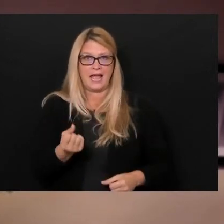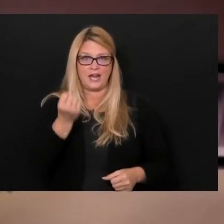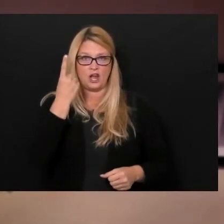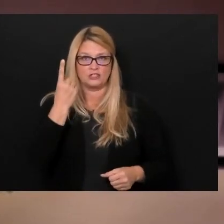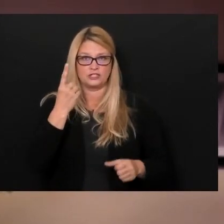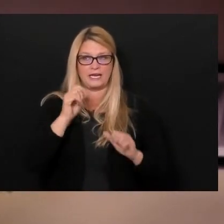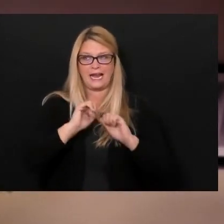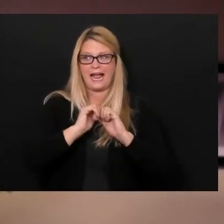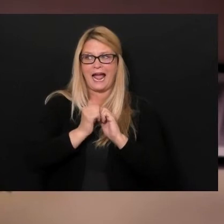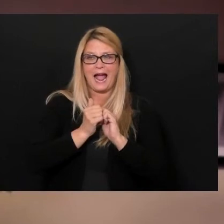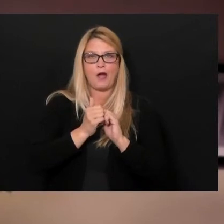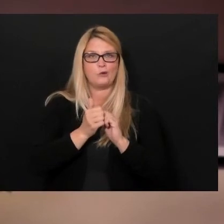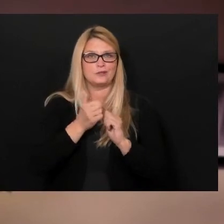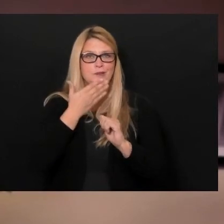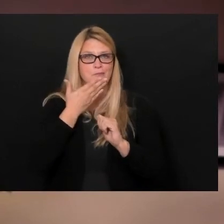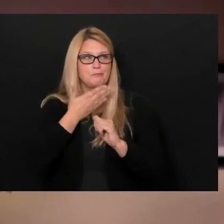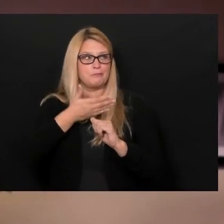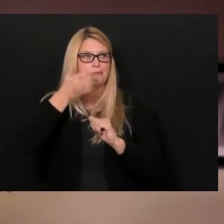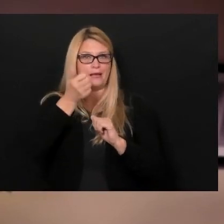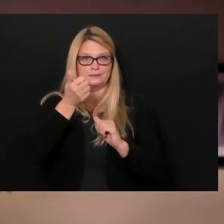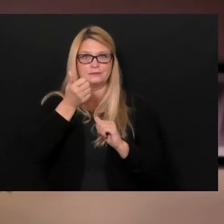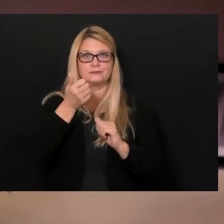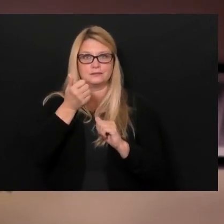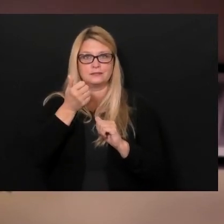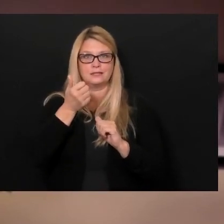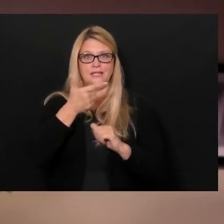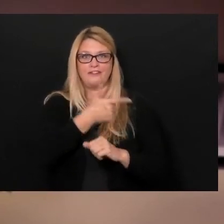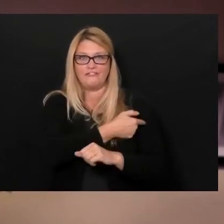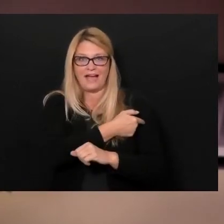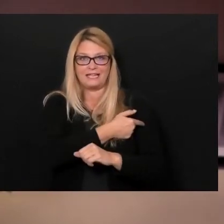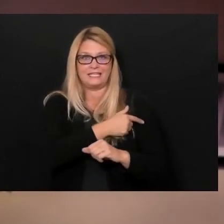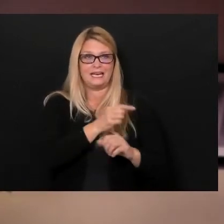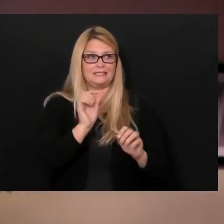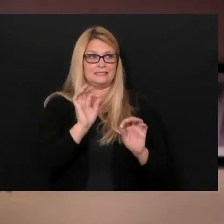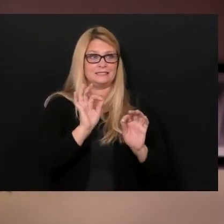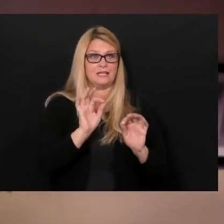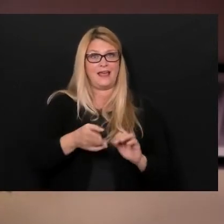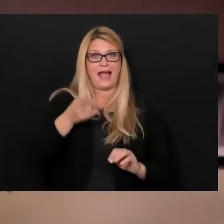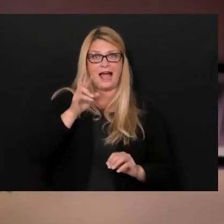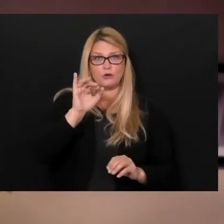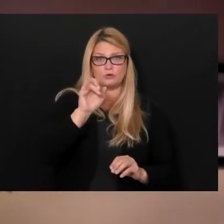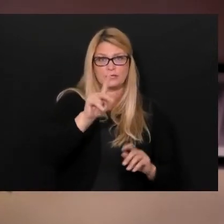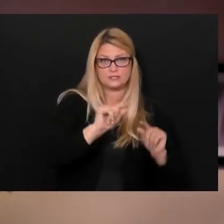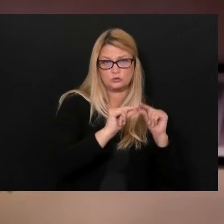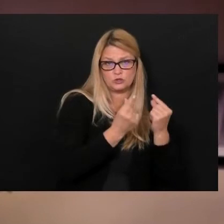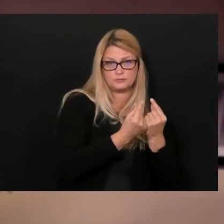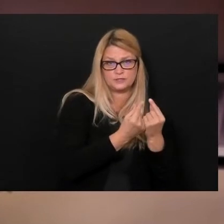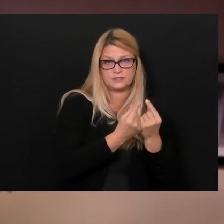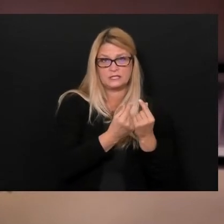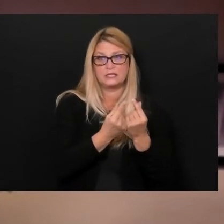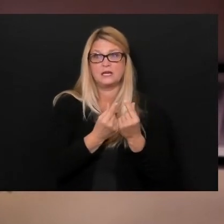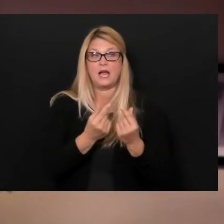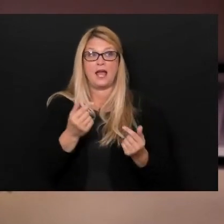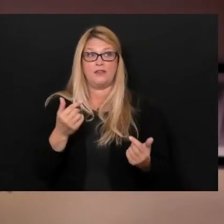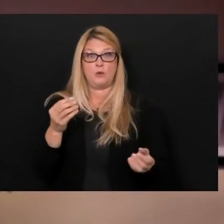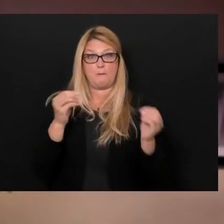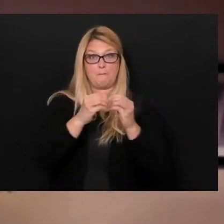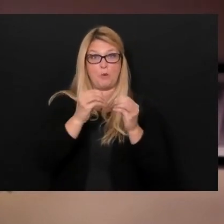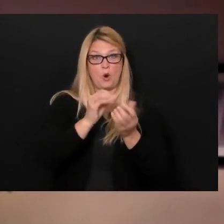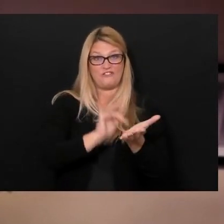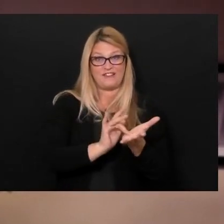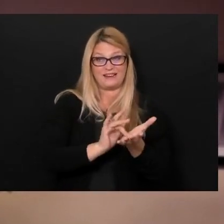to vaccinate the critical members of the groups and then the entirety of those groups as vaccine continues to come in,